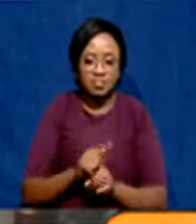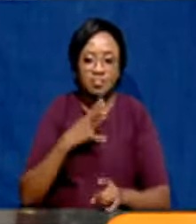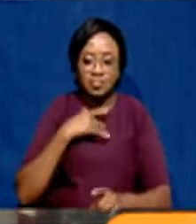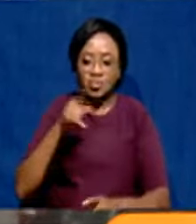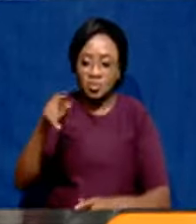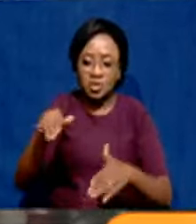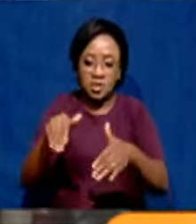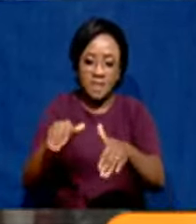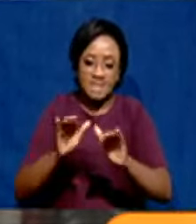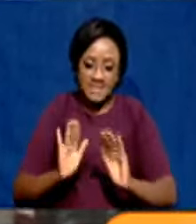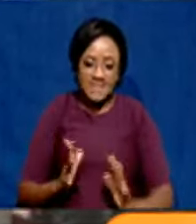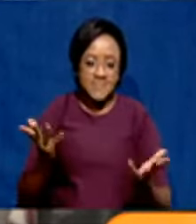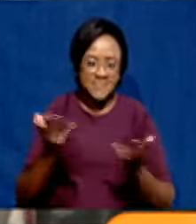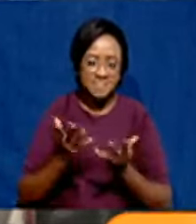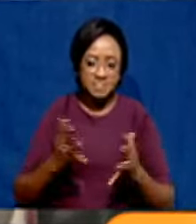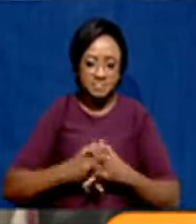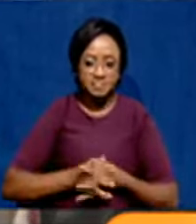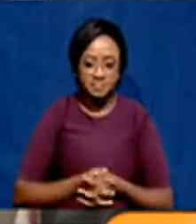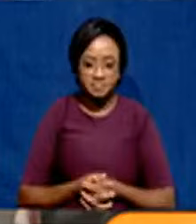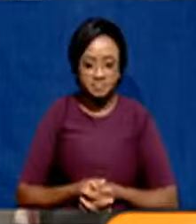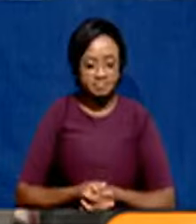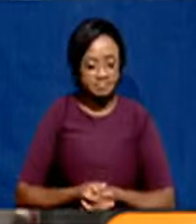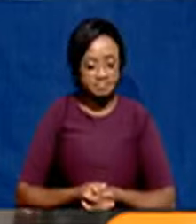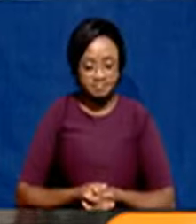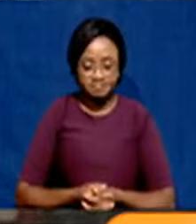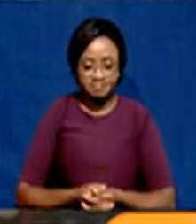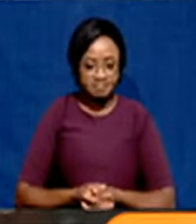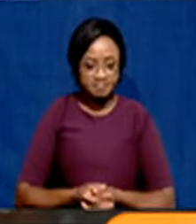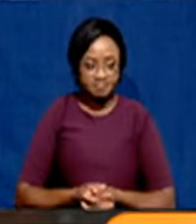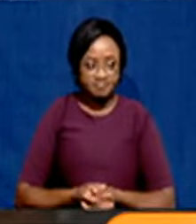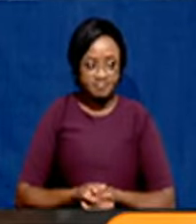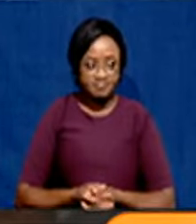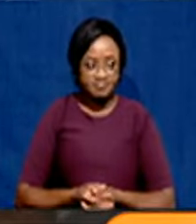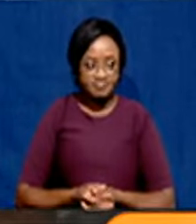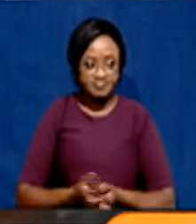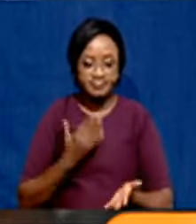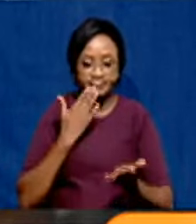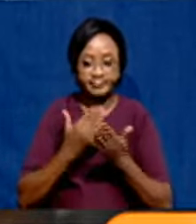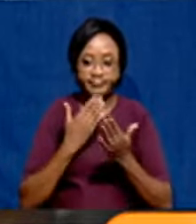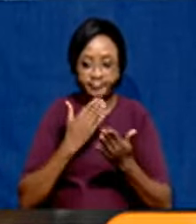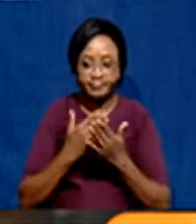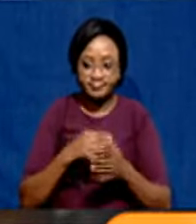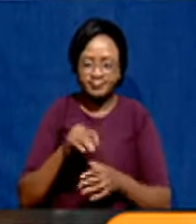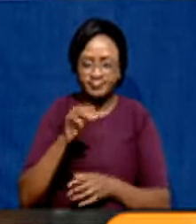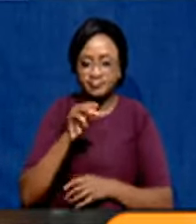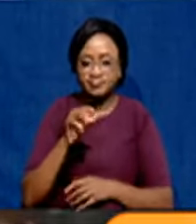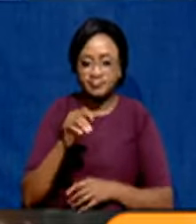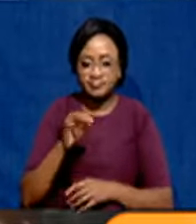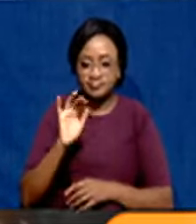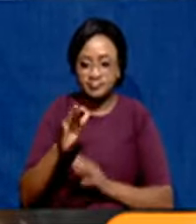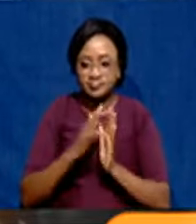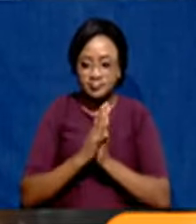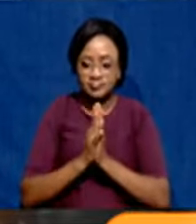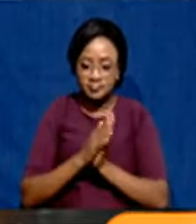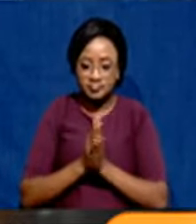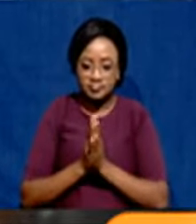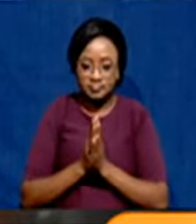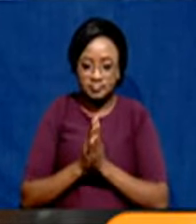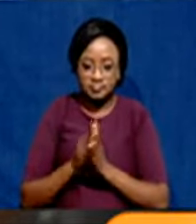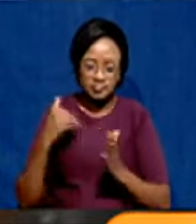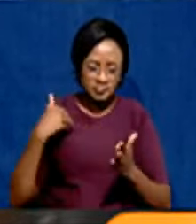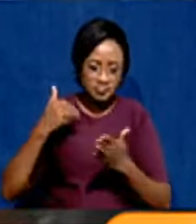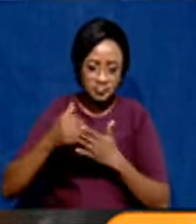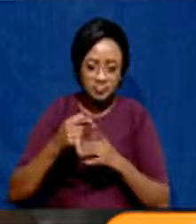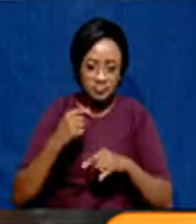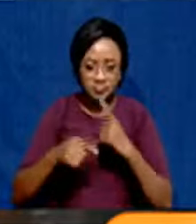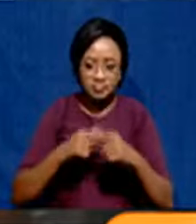Kelvin Kiptum is going to be buried, Yvonne. Thanks for those details, Mike, and thank you for staying with the story. From the minute it broke, we'll continue to